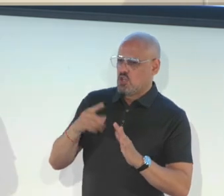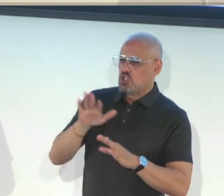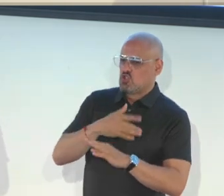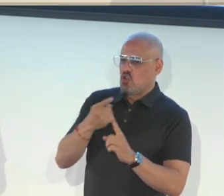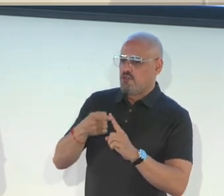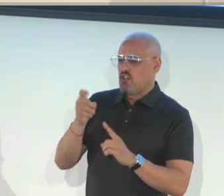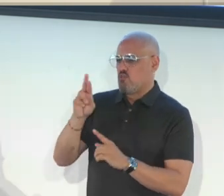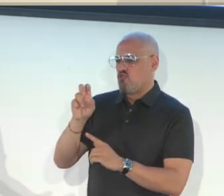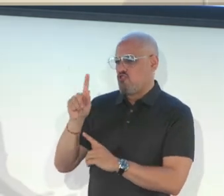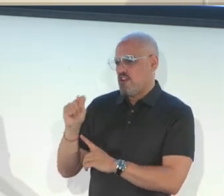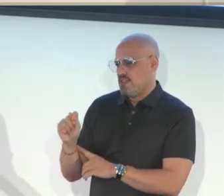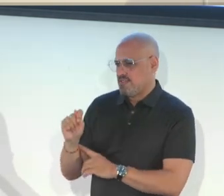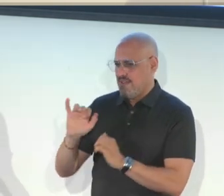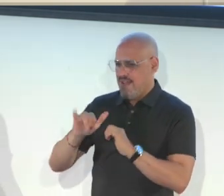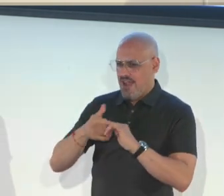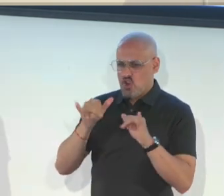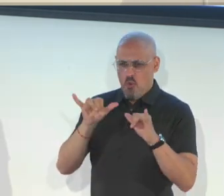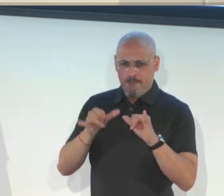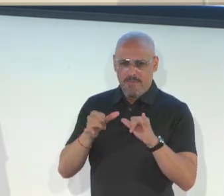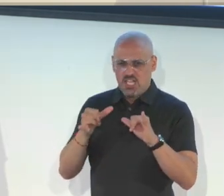where you're asking, how do you measure